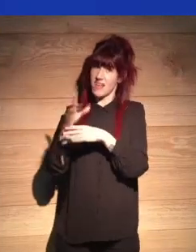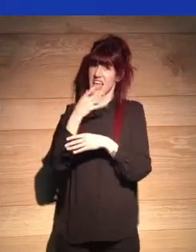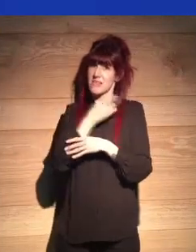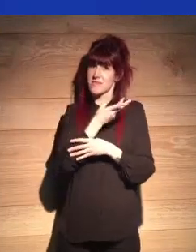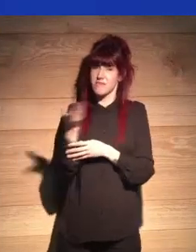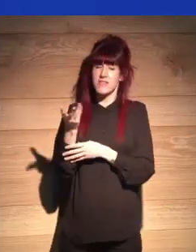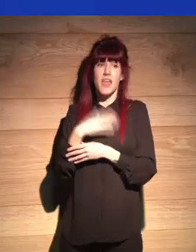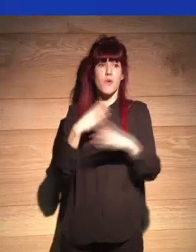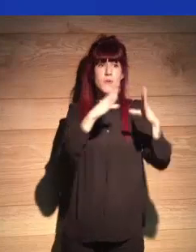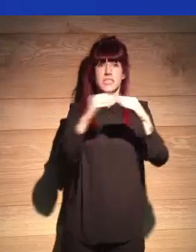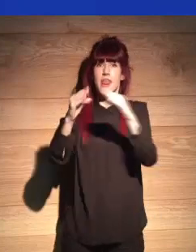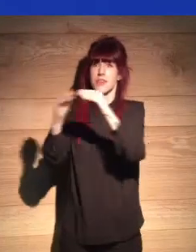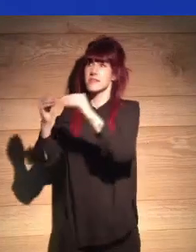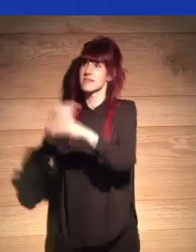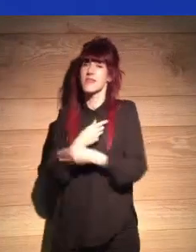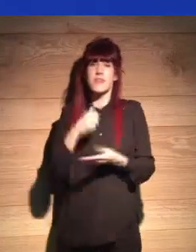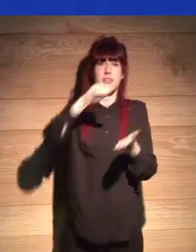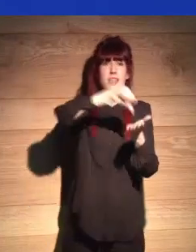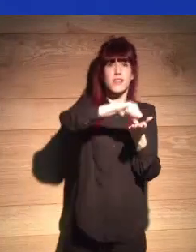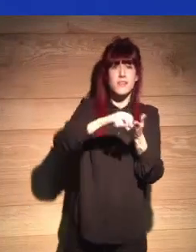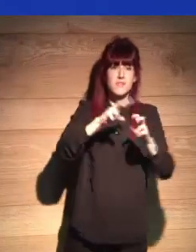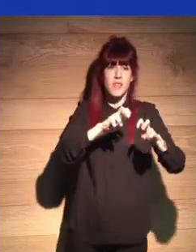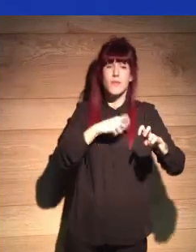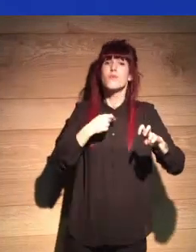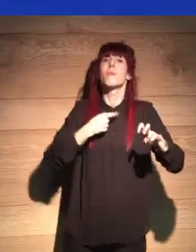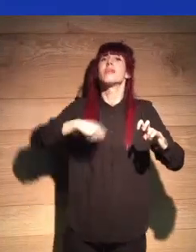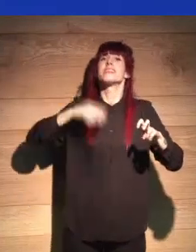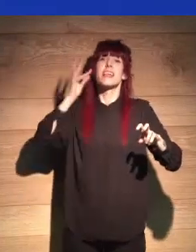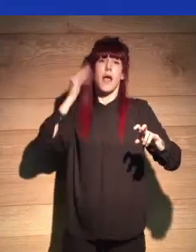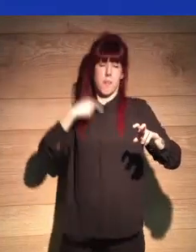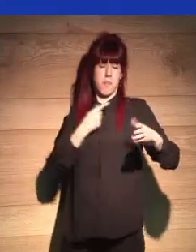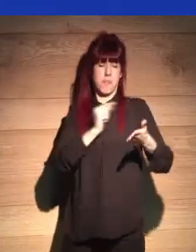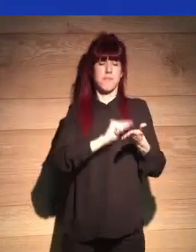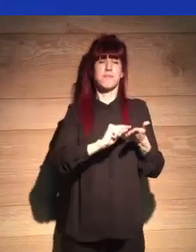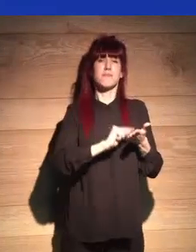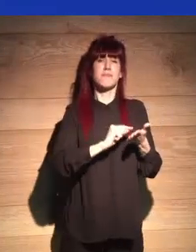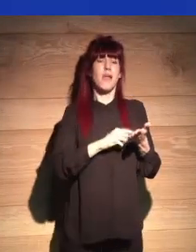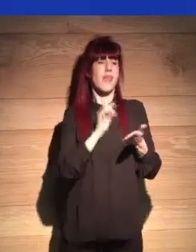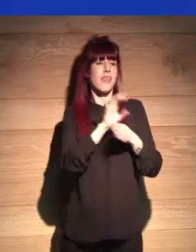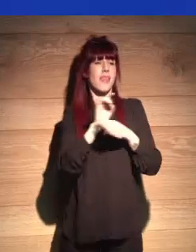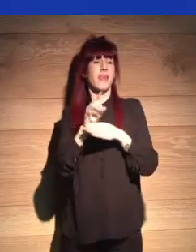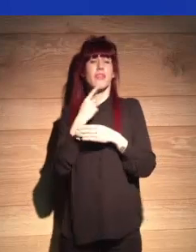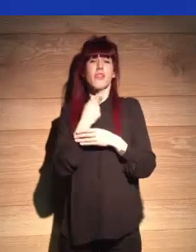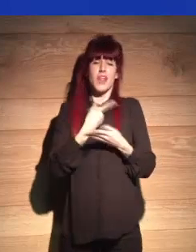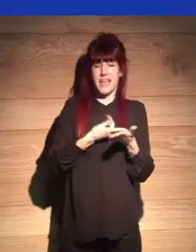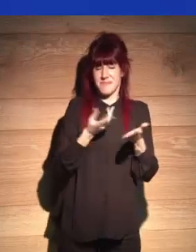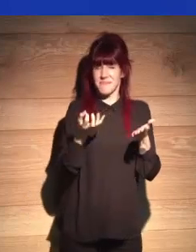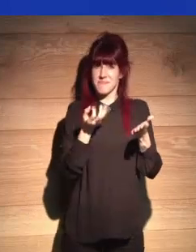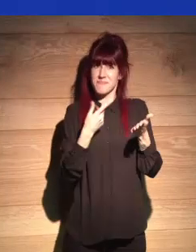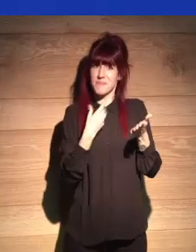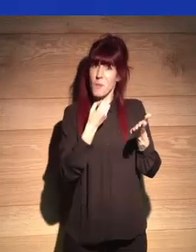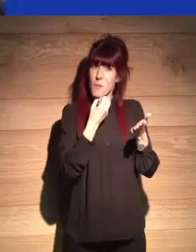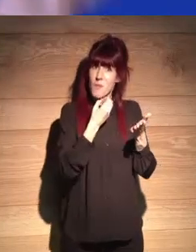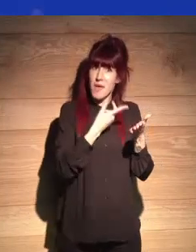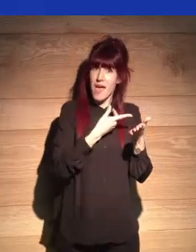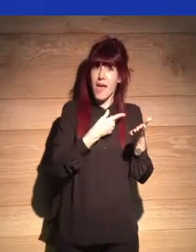the universities and all the research centers as president of the observatory, saying that, well, that